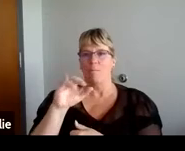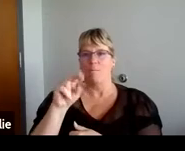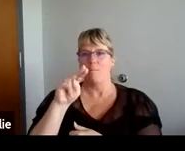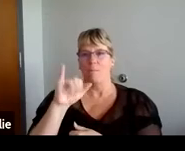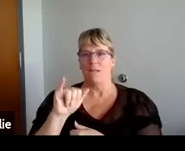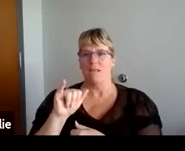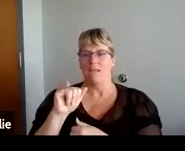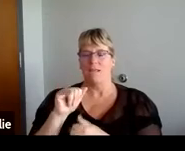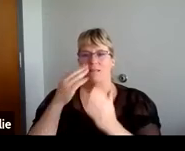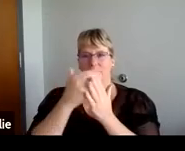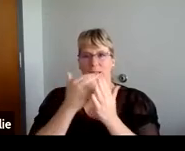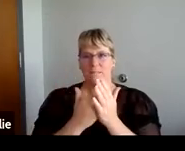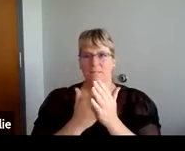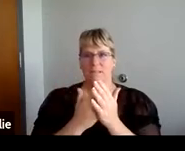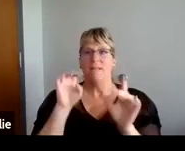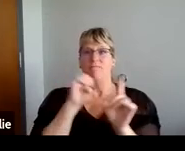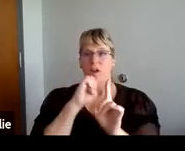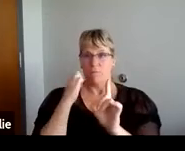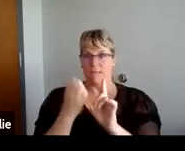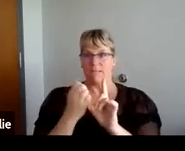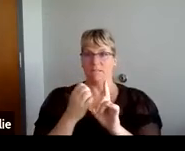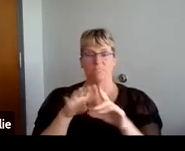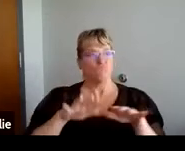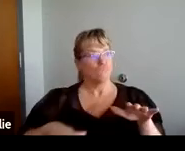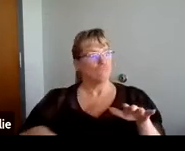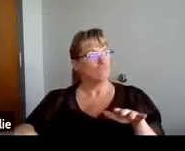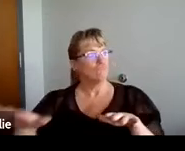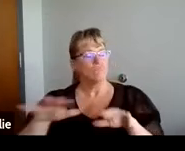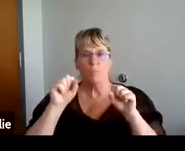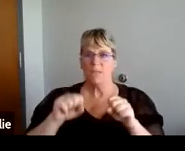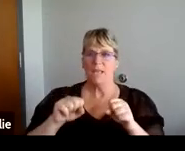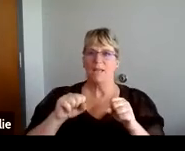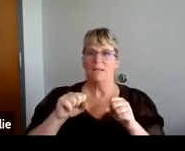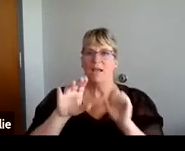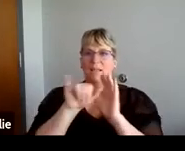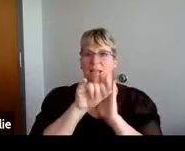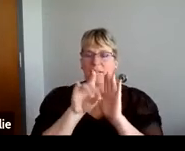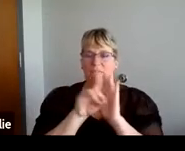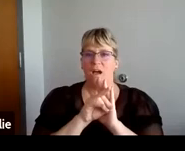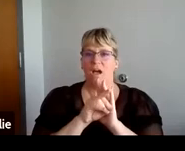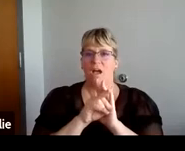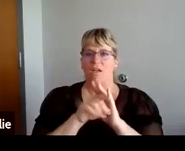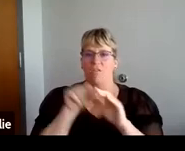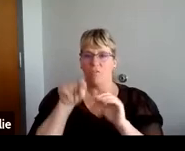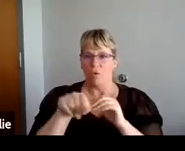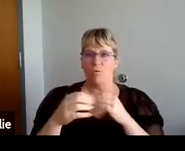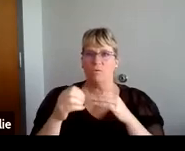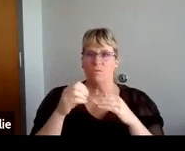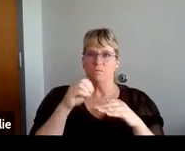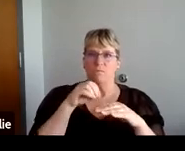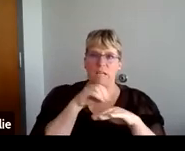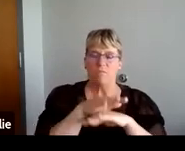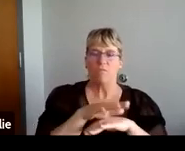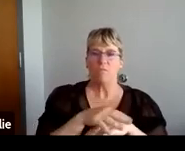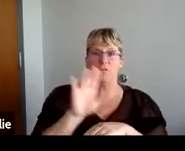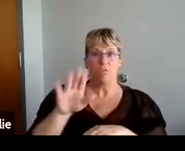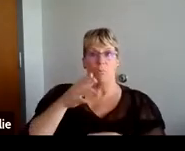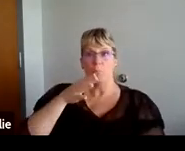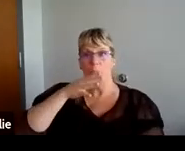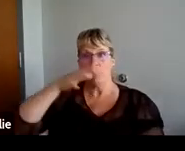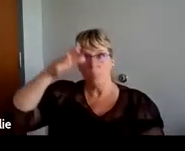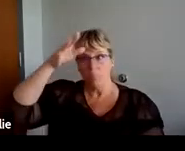environmental factors. I think all of us can identify what those environmental influences may be, parents who may have a substance